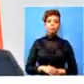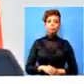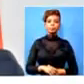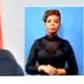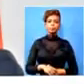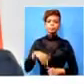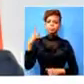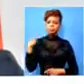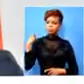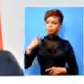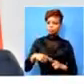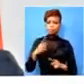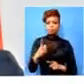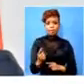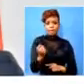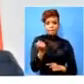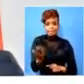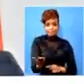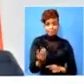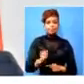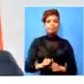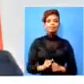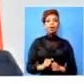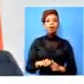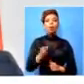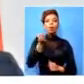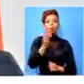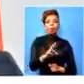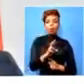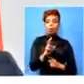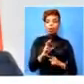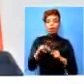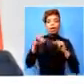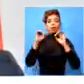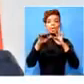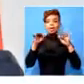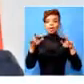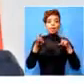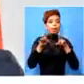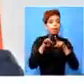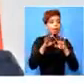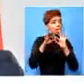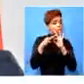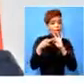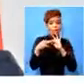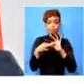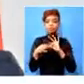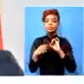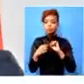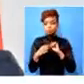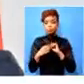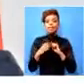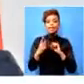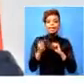tenders or converting state-society relations into tenders. And a few